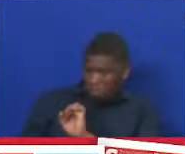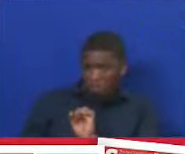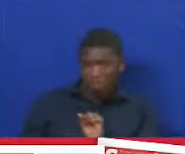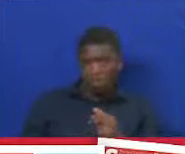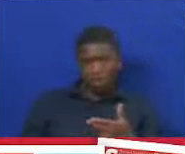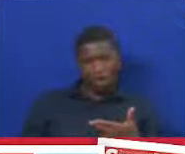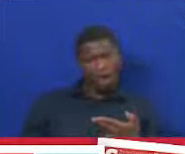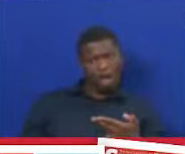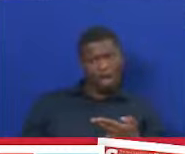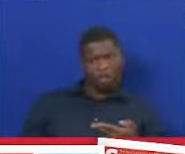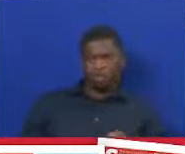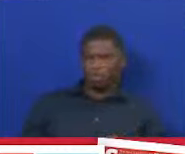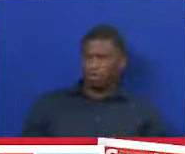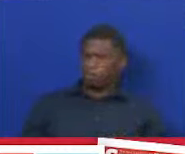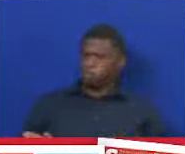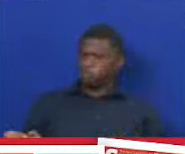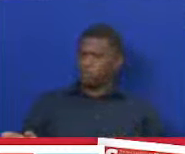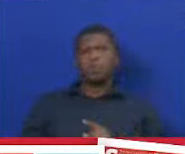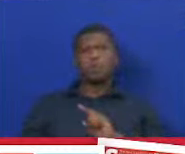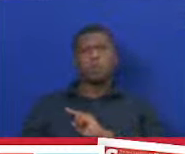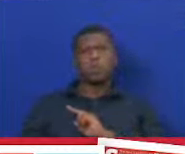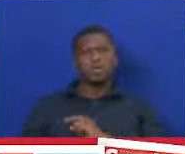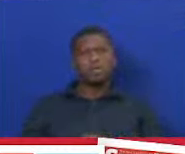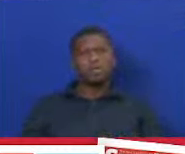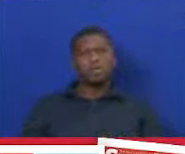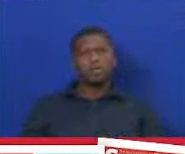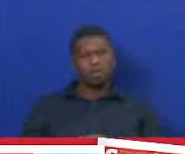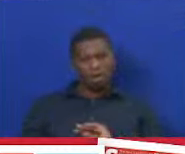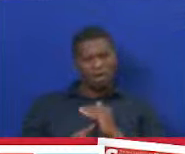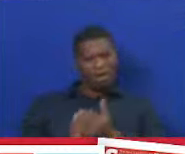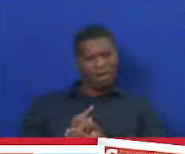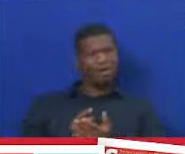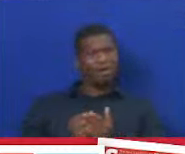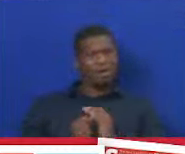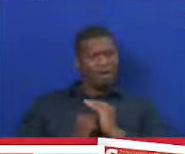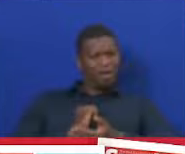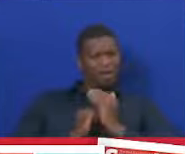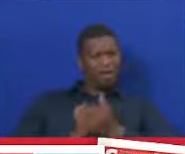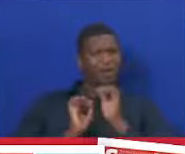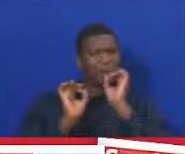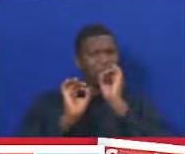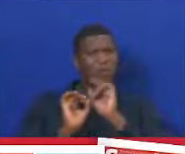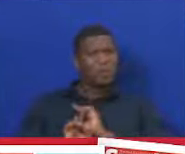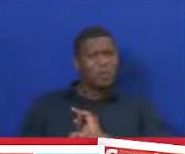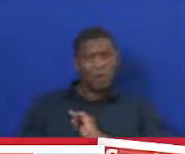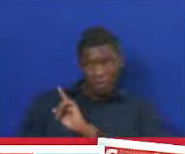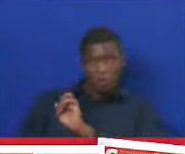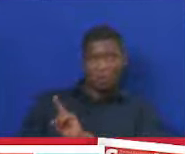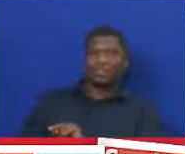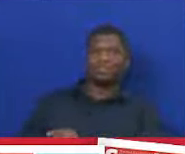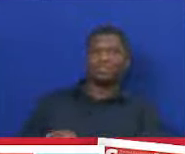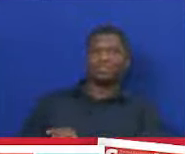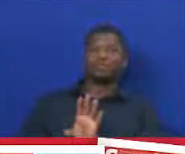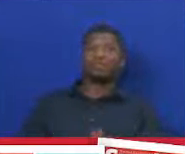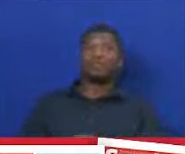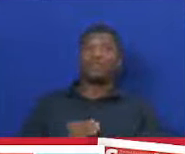just exposed as it was, and why was the firearm not in the